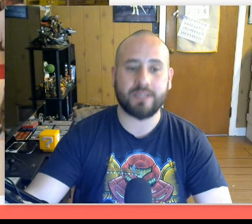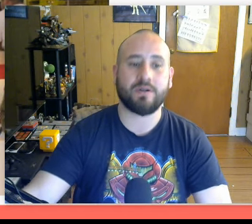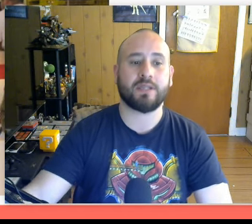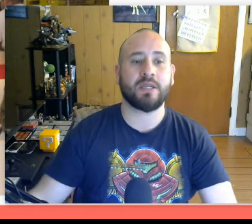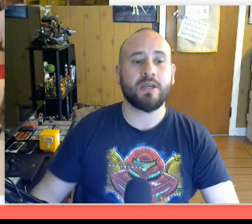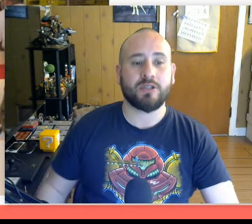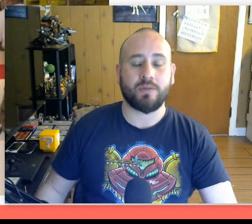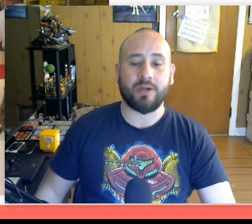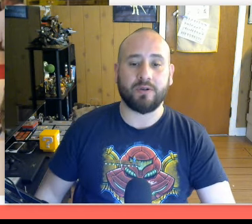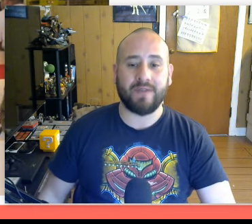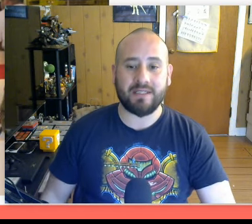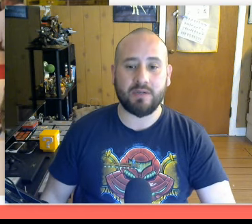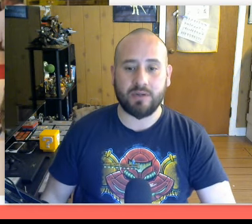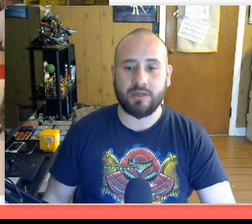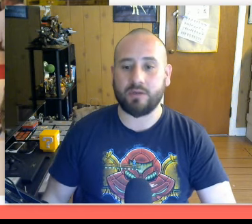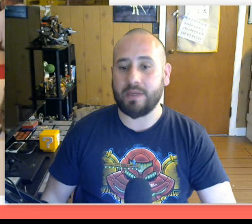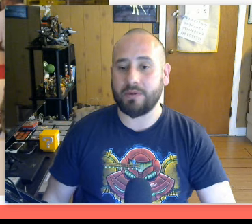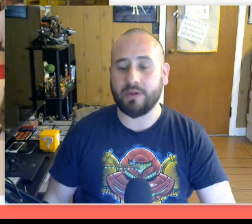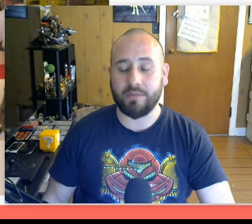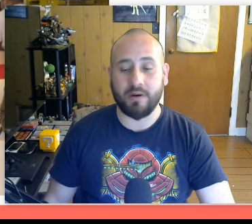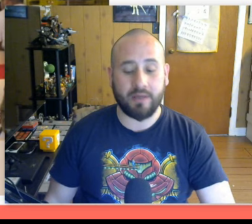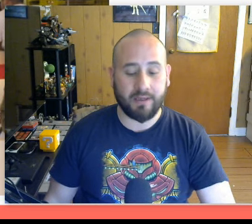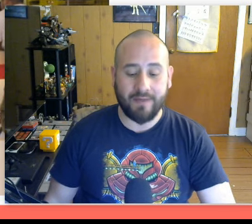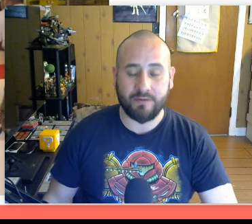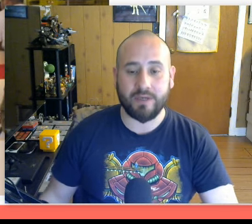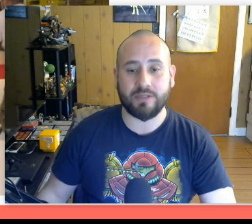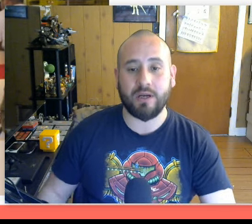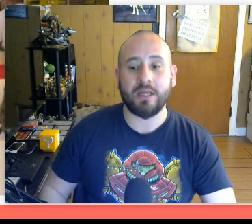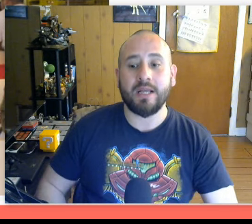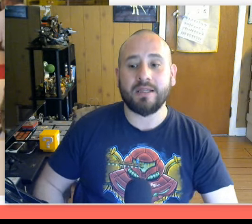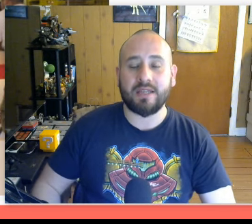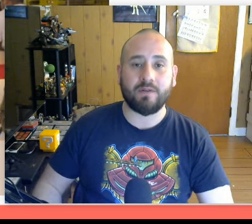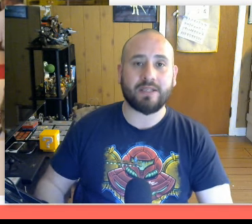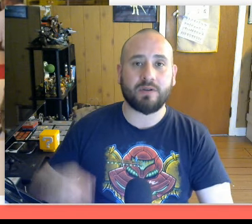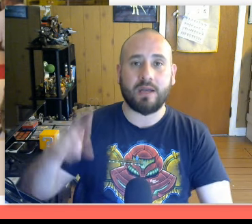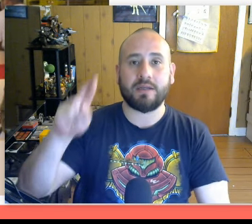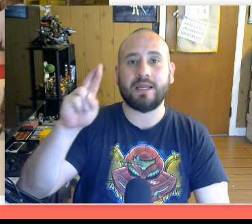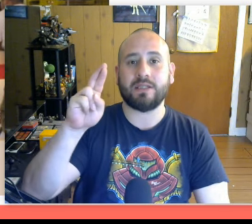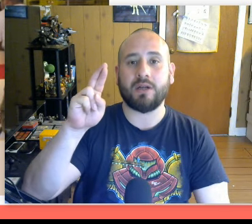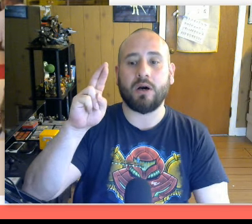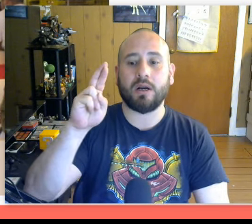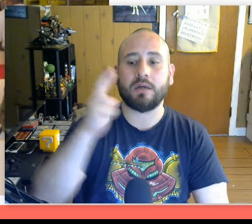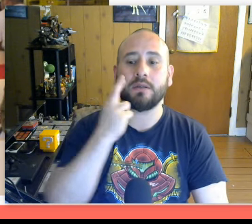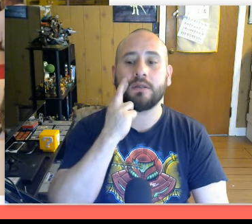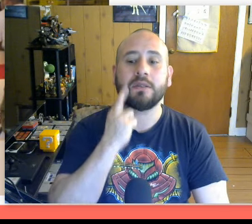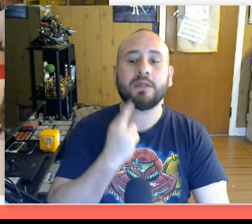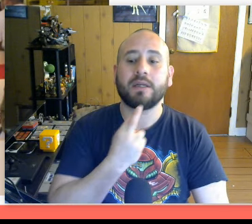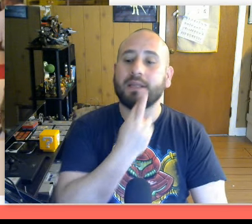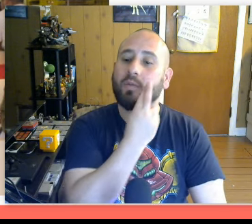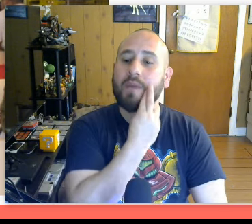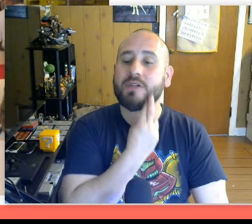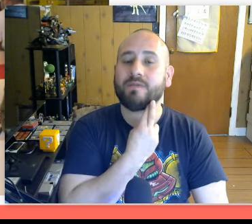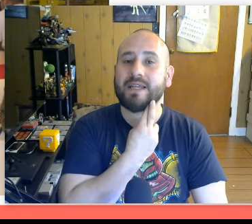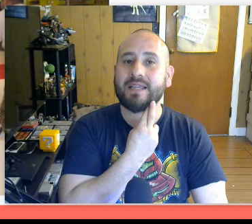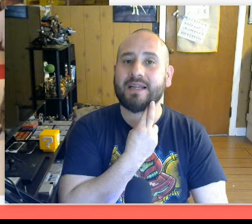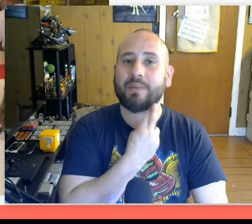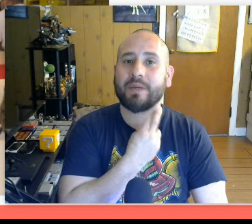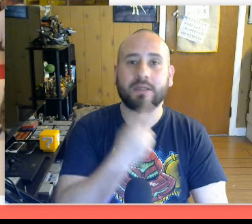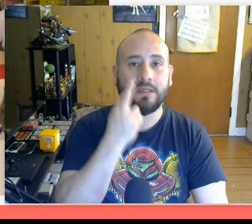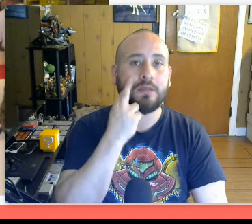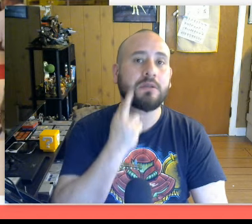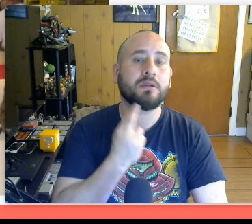food restaurants. So you might go to a fancy restaurant, or maybe you'll go to like a fast food restaurant. The sign for restaurant is an R that wipes your face